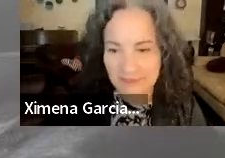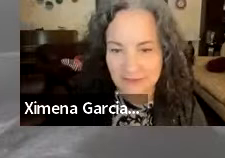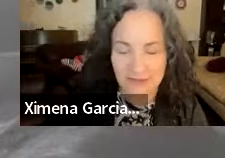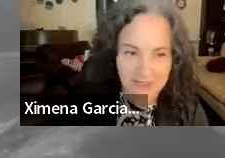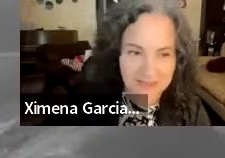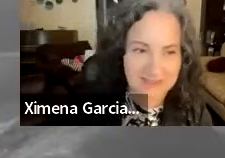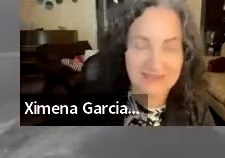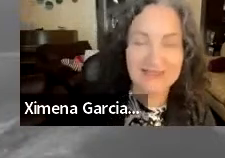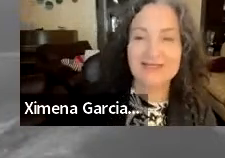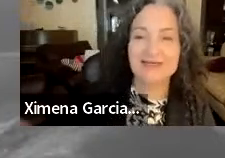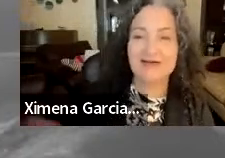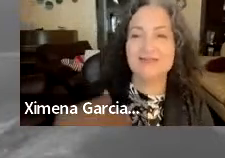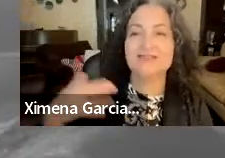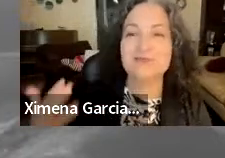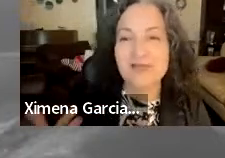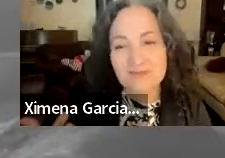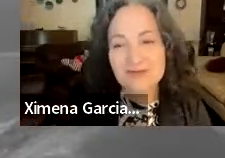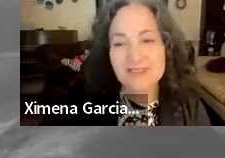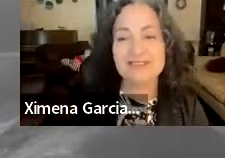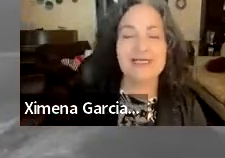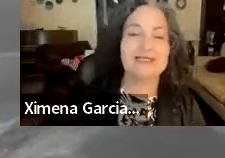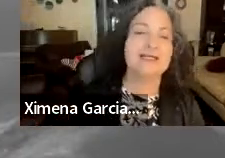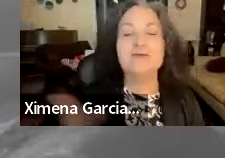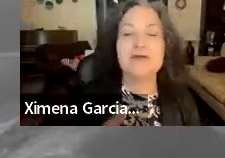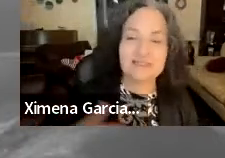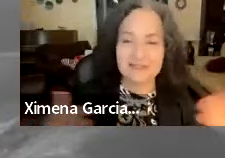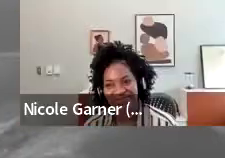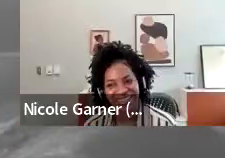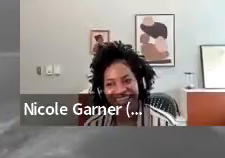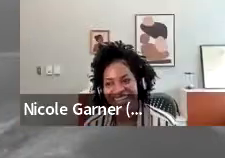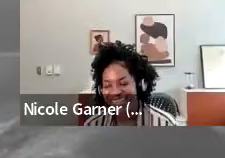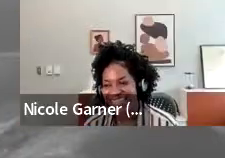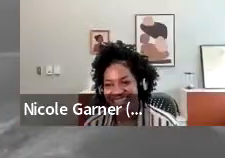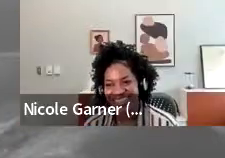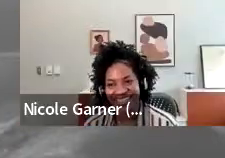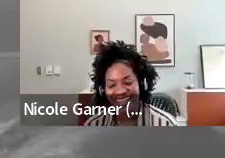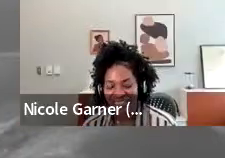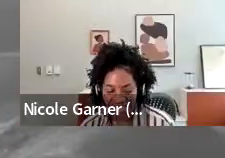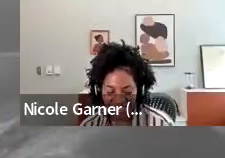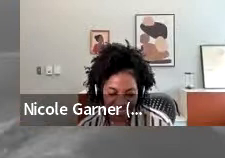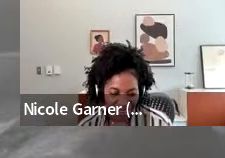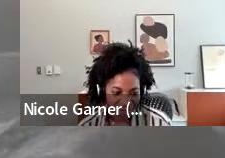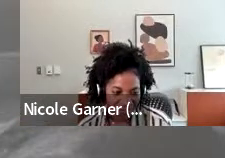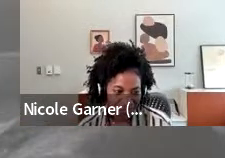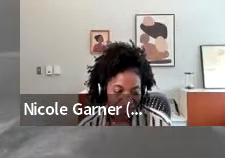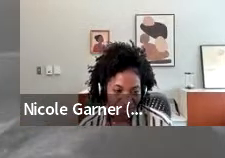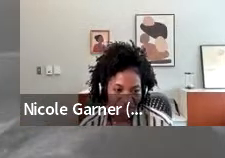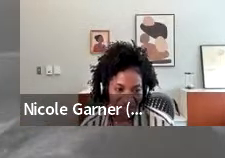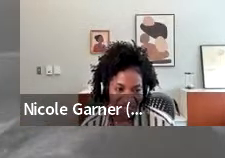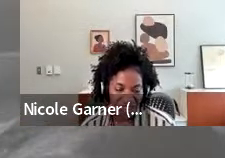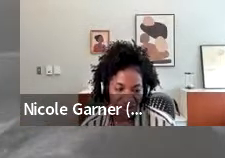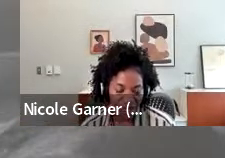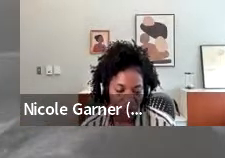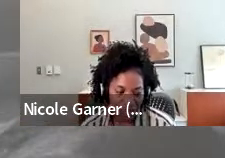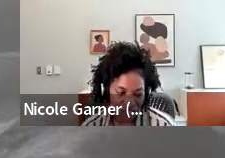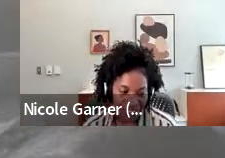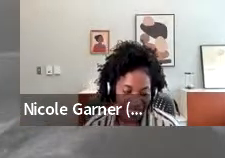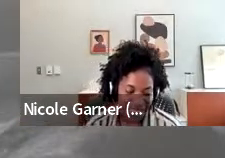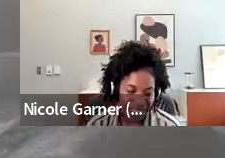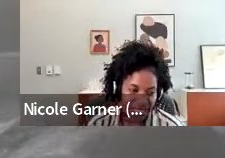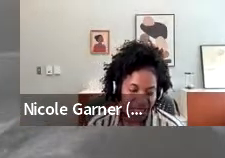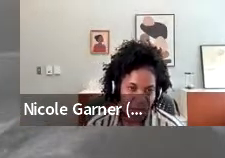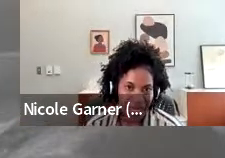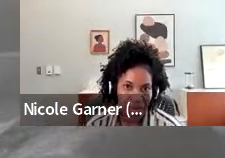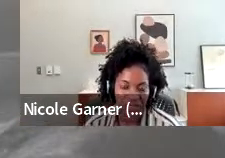of the mistrust on some level. And anyway, Sure. how are you finding? That's a great